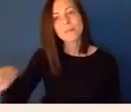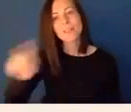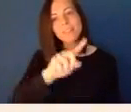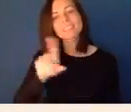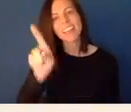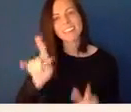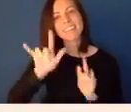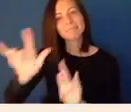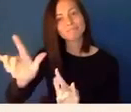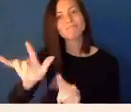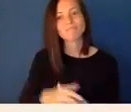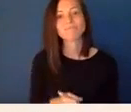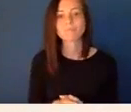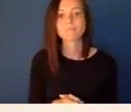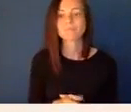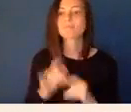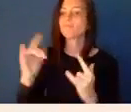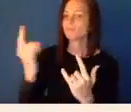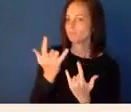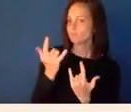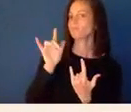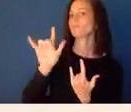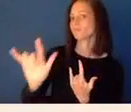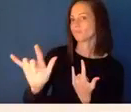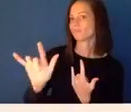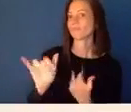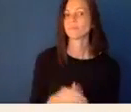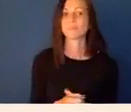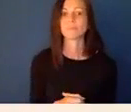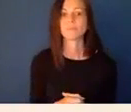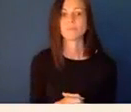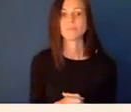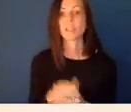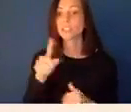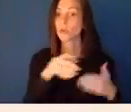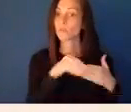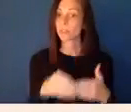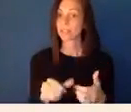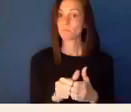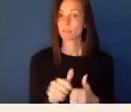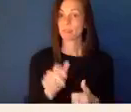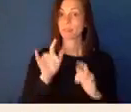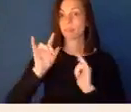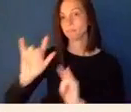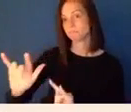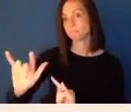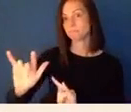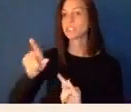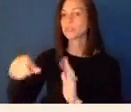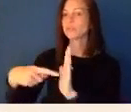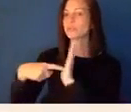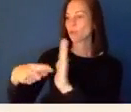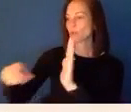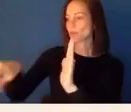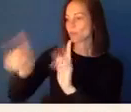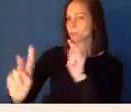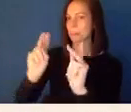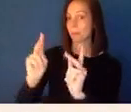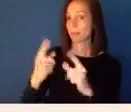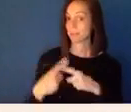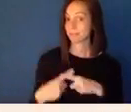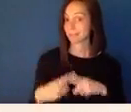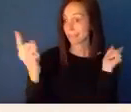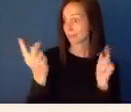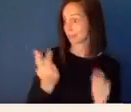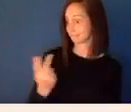well. So, when you lead with love, you show people that there is no difference between you and them. It's